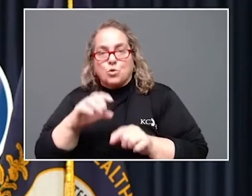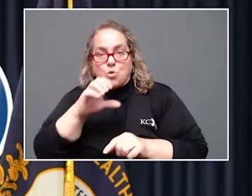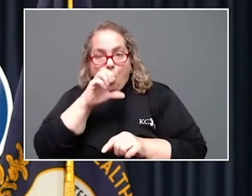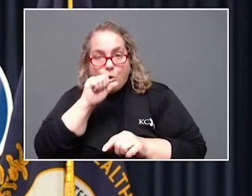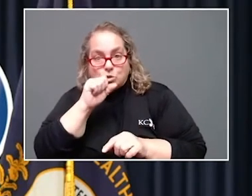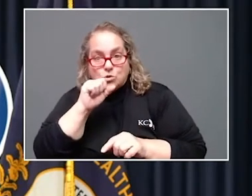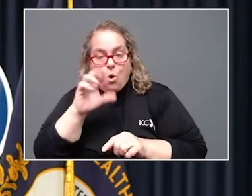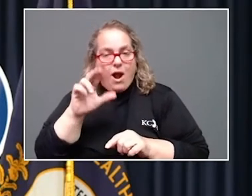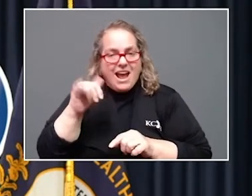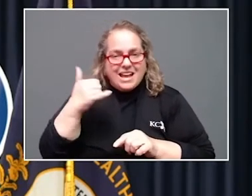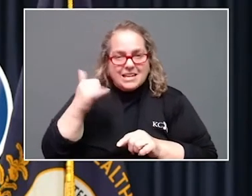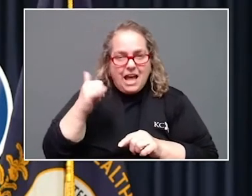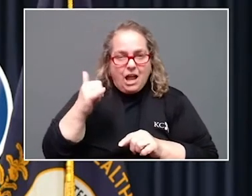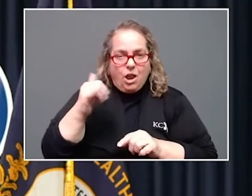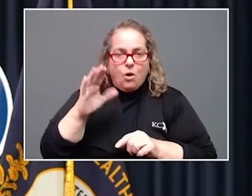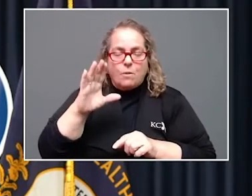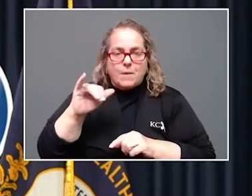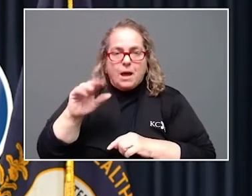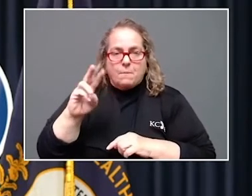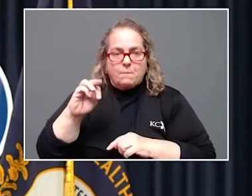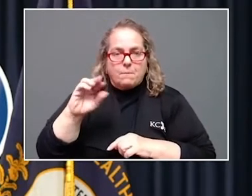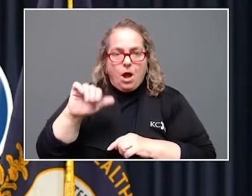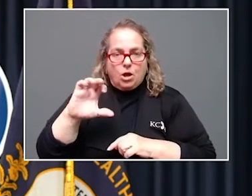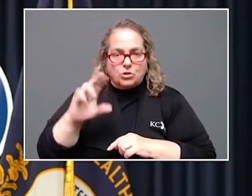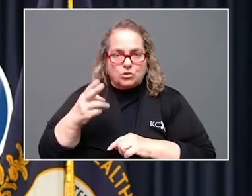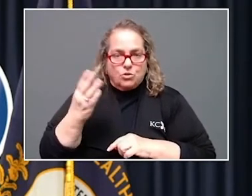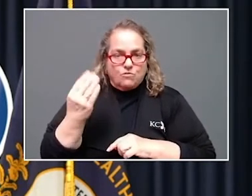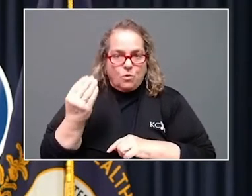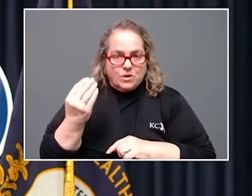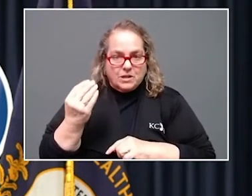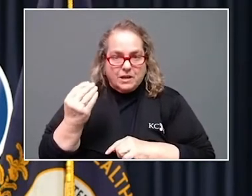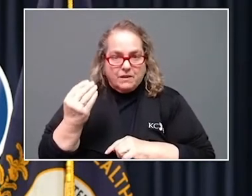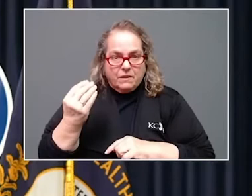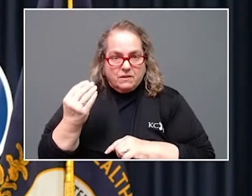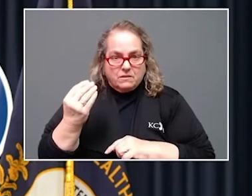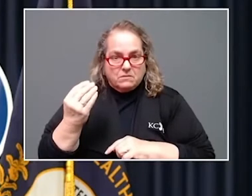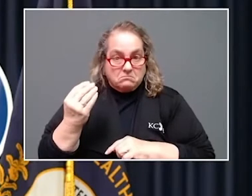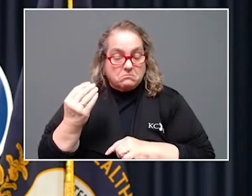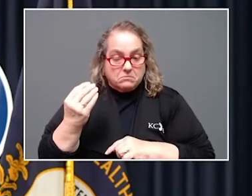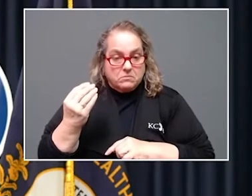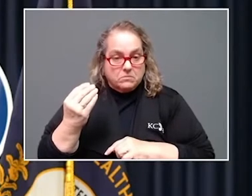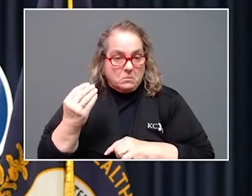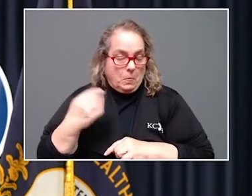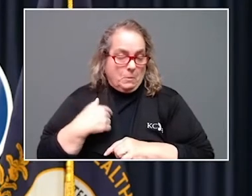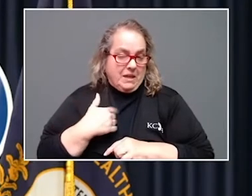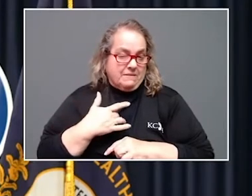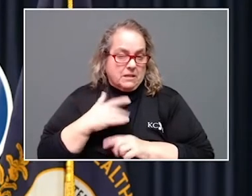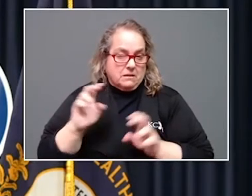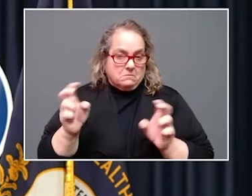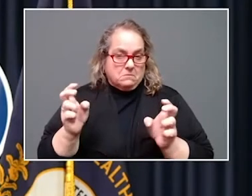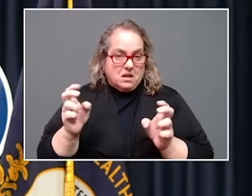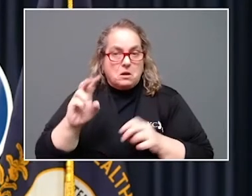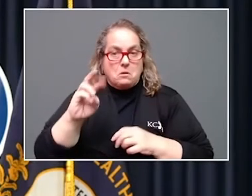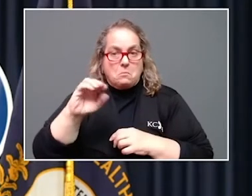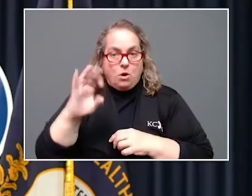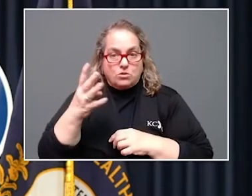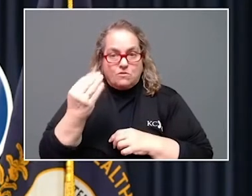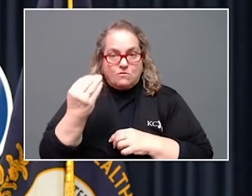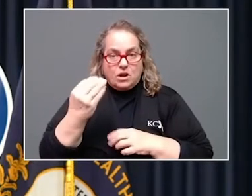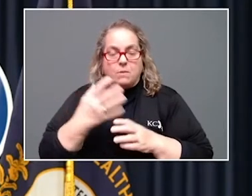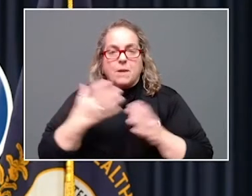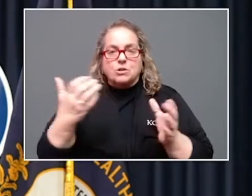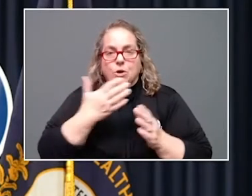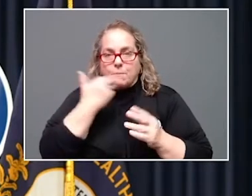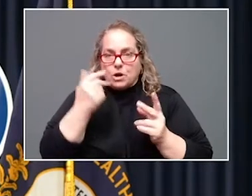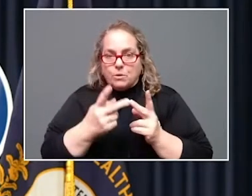conservatively by March the 14th. That's when we will be in a much better place as long as we continue